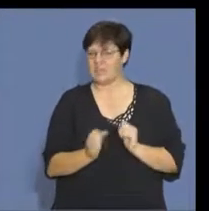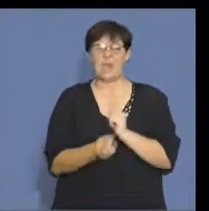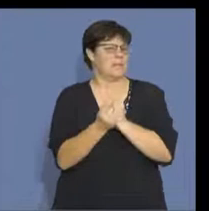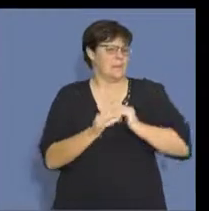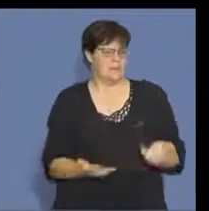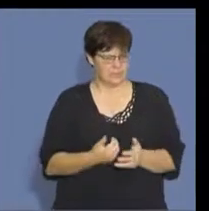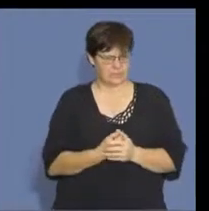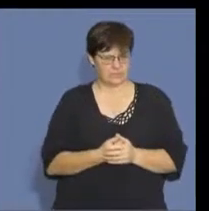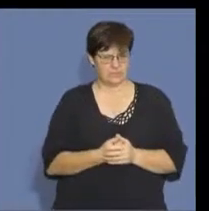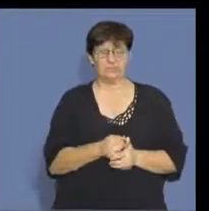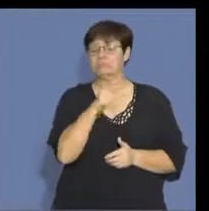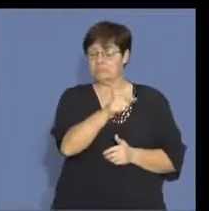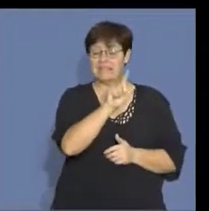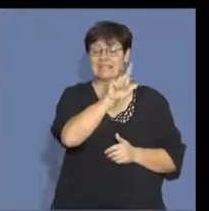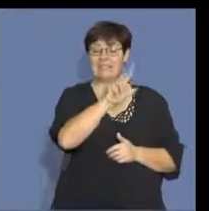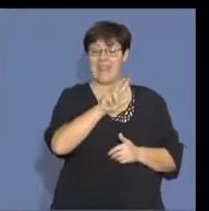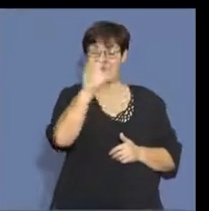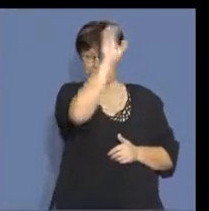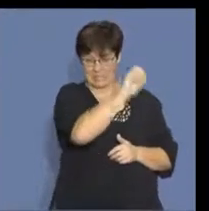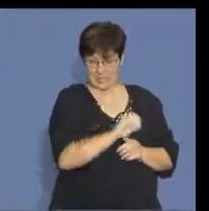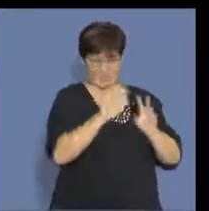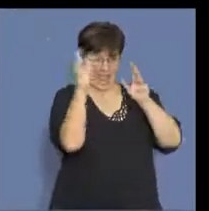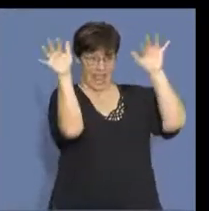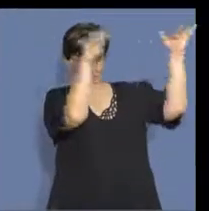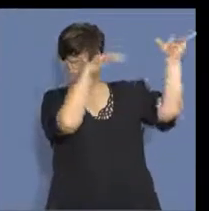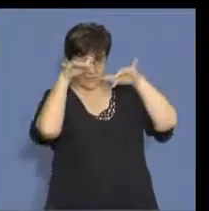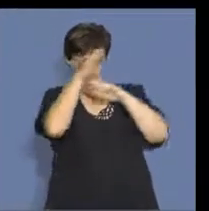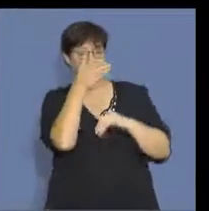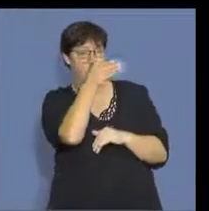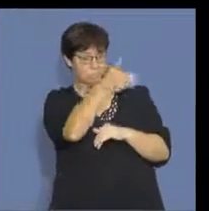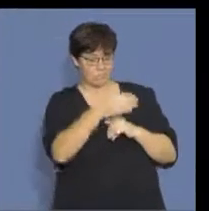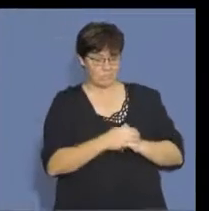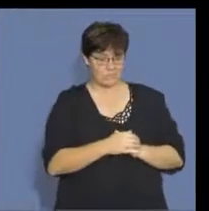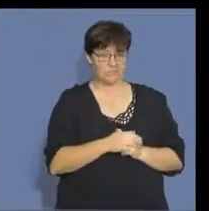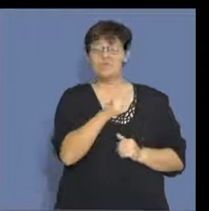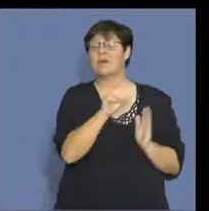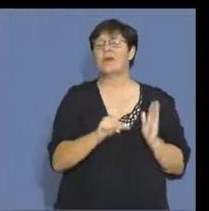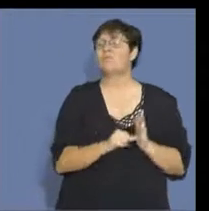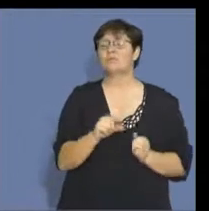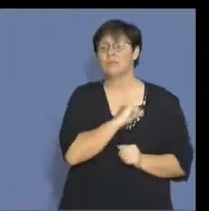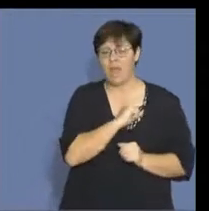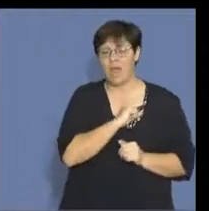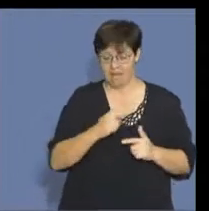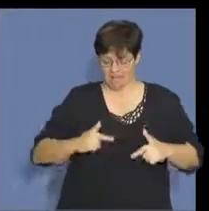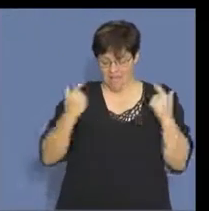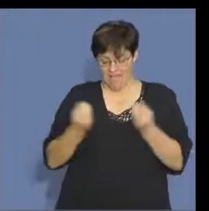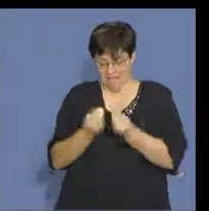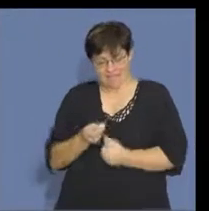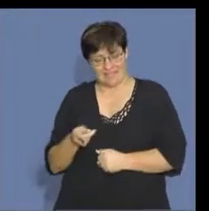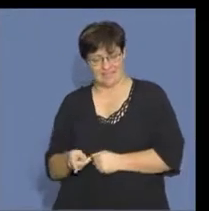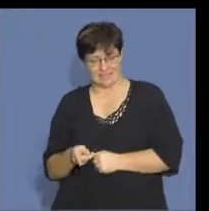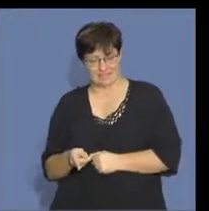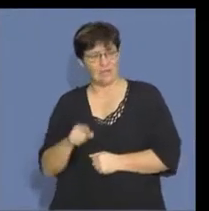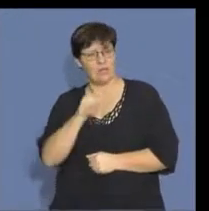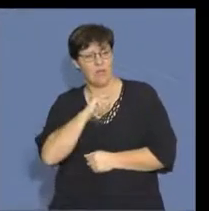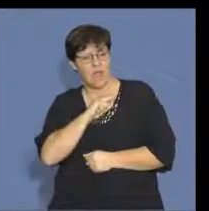So nitrogen makes up, as I mentioned, 78% of the atmosphere. Nitrogen is important to living organisms because